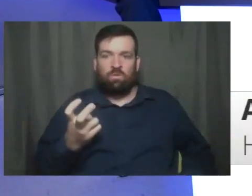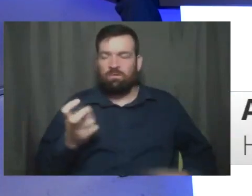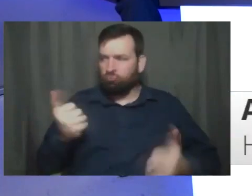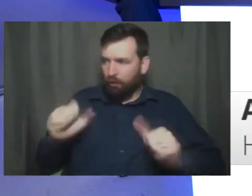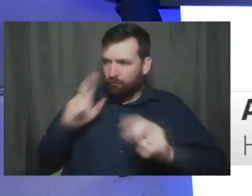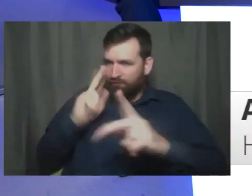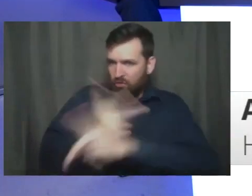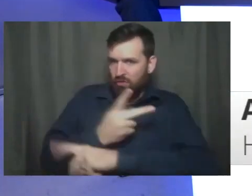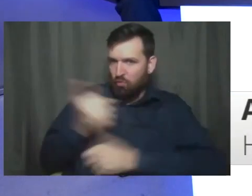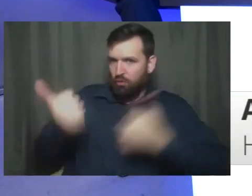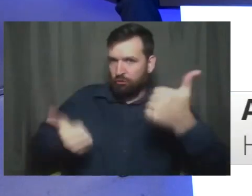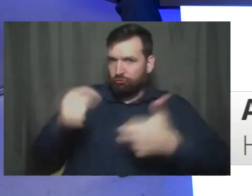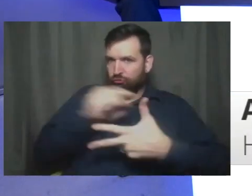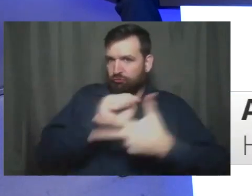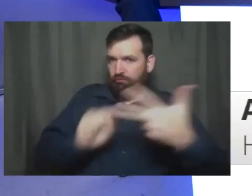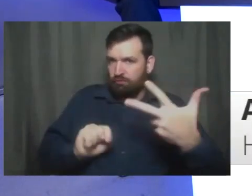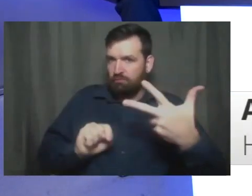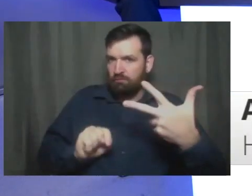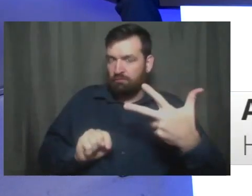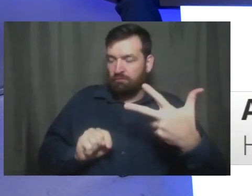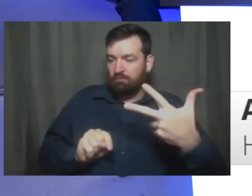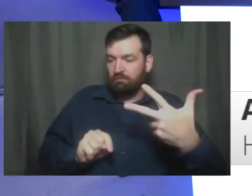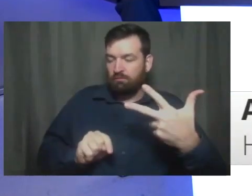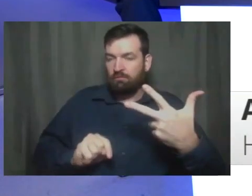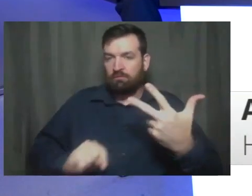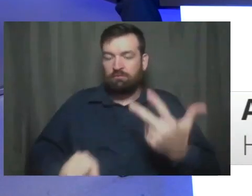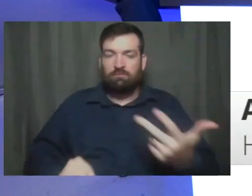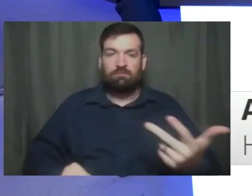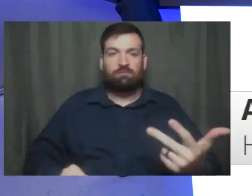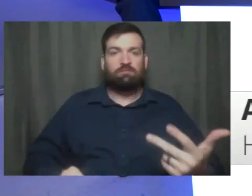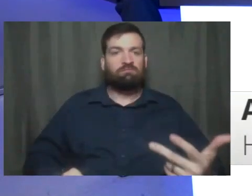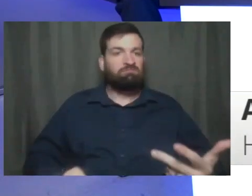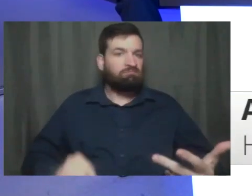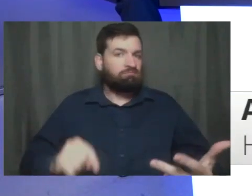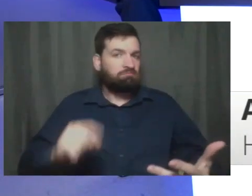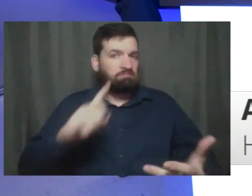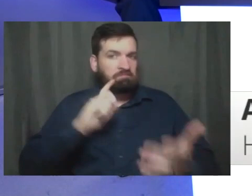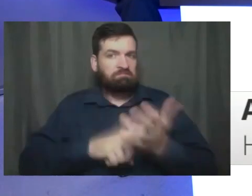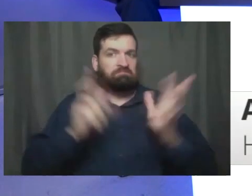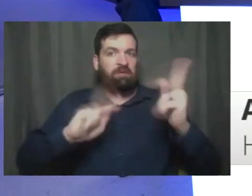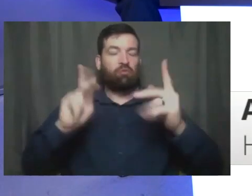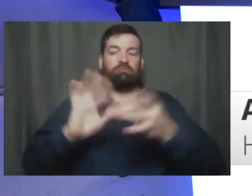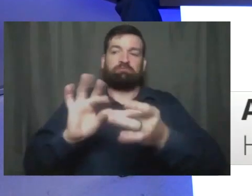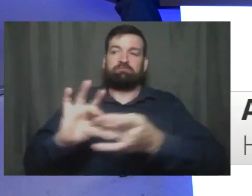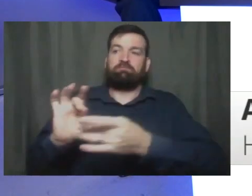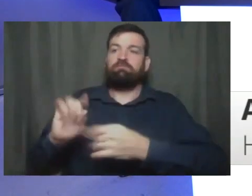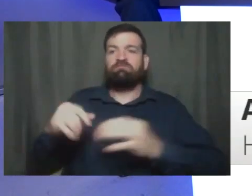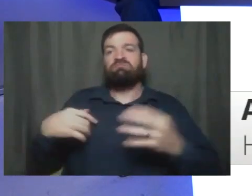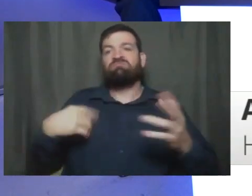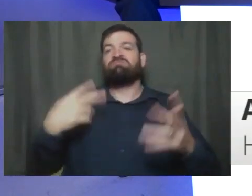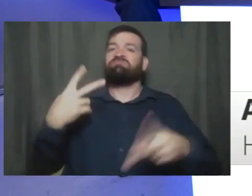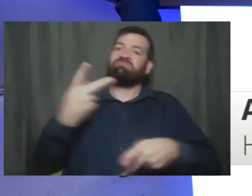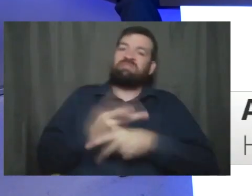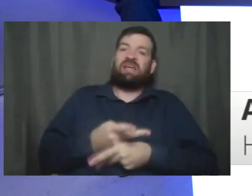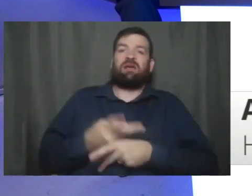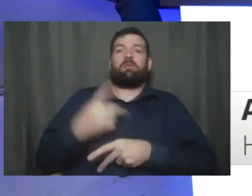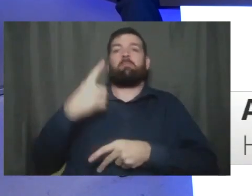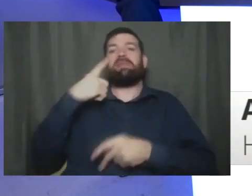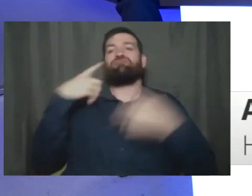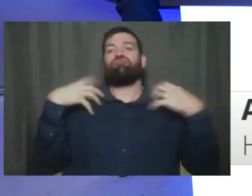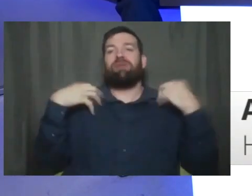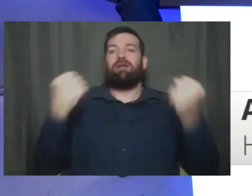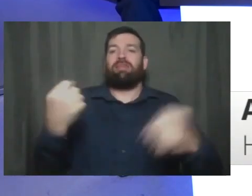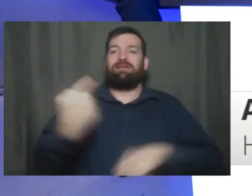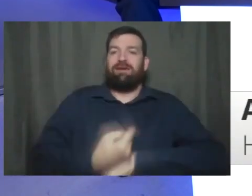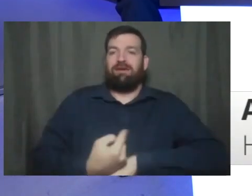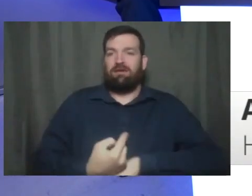you fall in. Mm-hmm. I do hear people say, I'm going to take a mental health day, which I always think sounds great. Mm-hmm. But do you